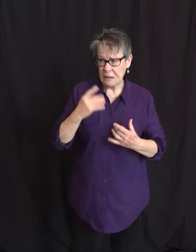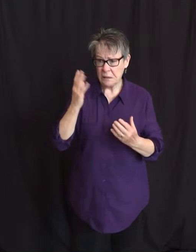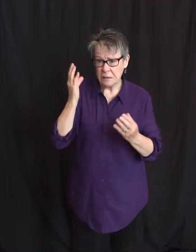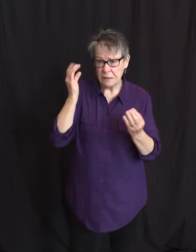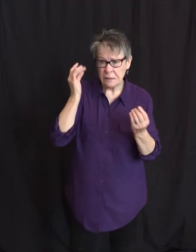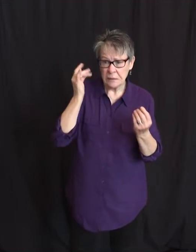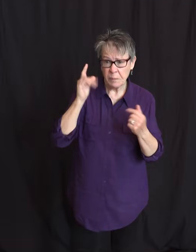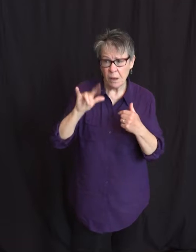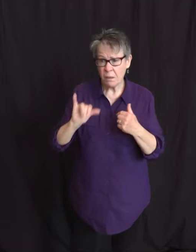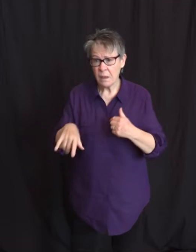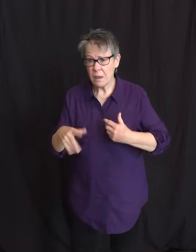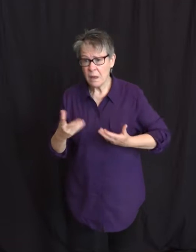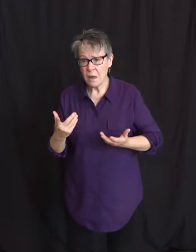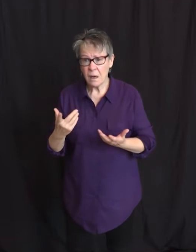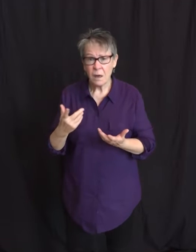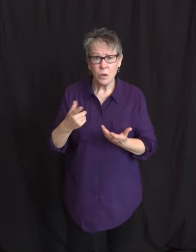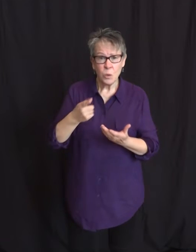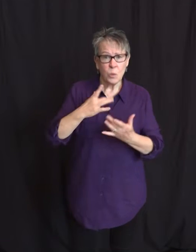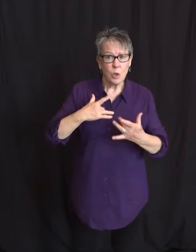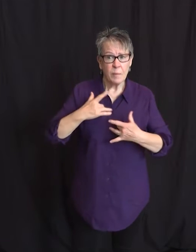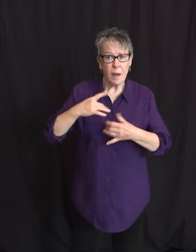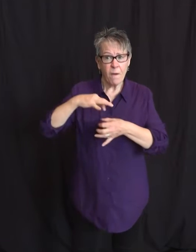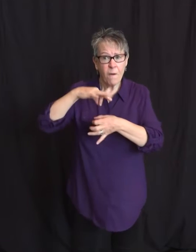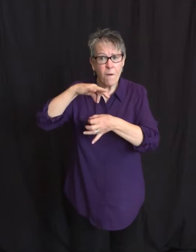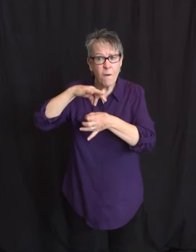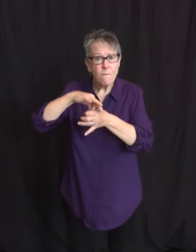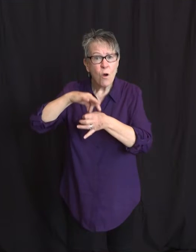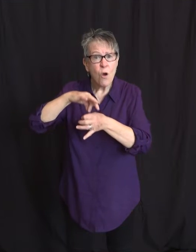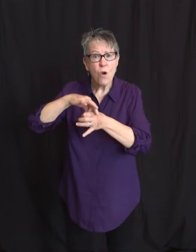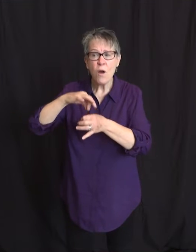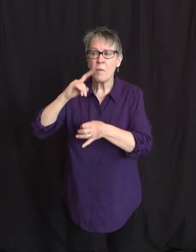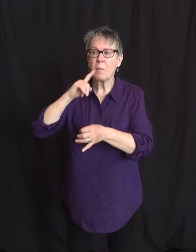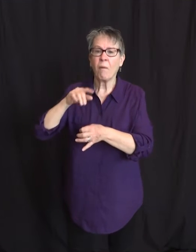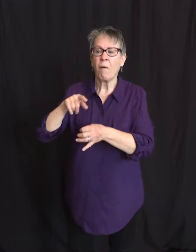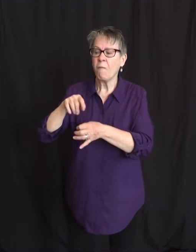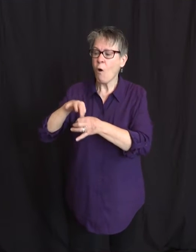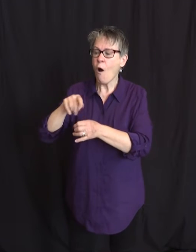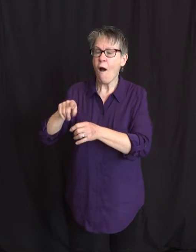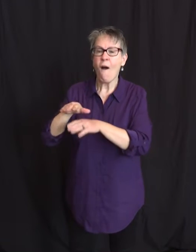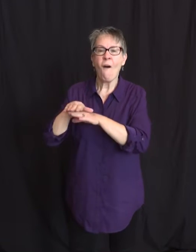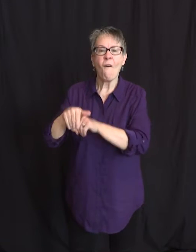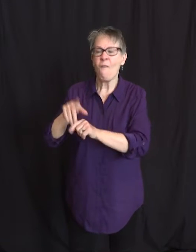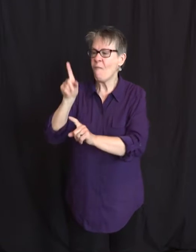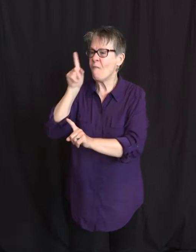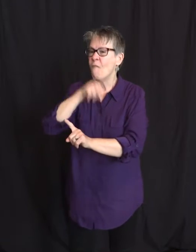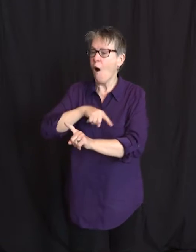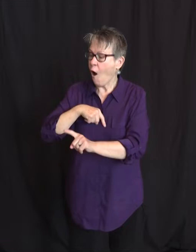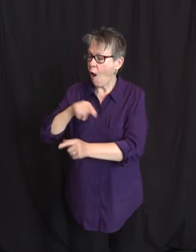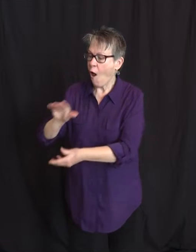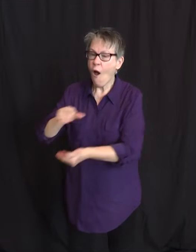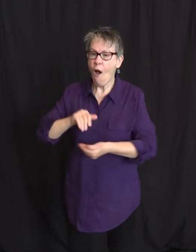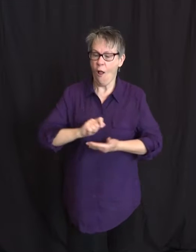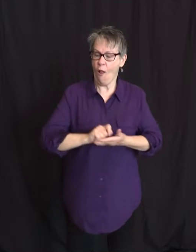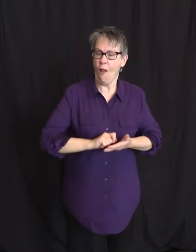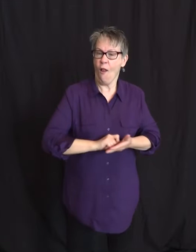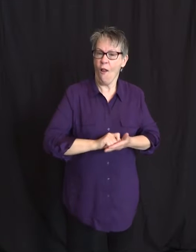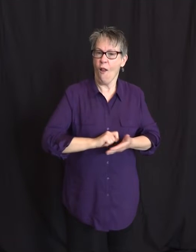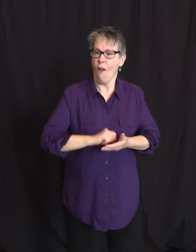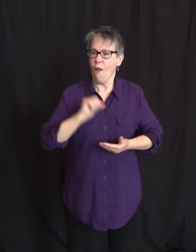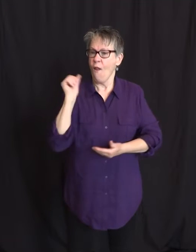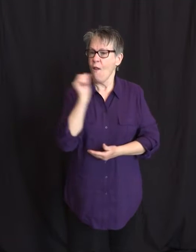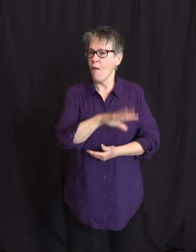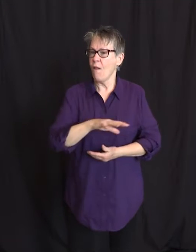given that large numbers of ballots are being left in public places? One more, please. Sure, and then I have one more for me,